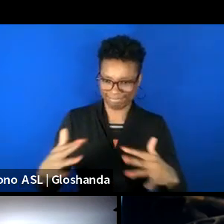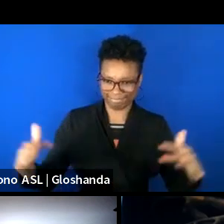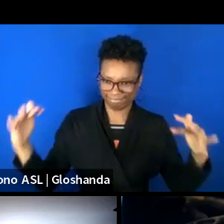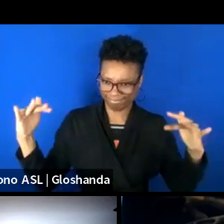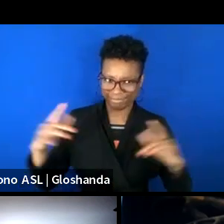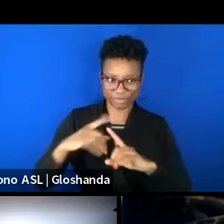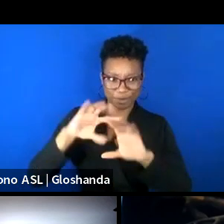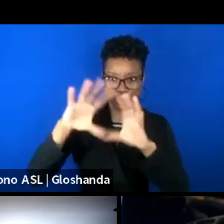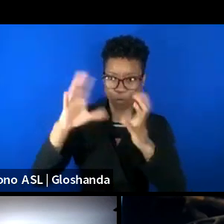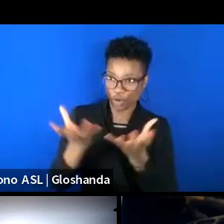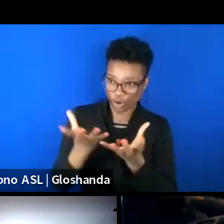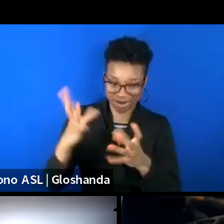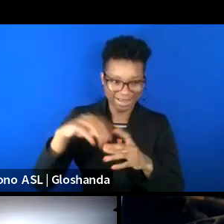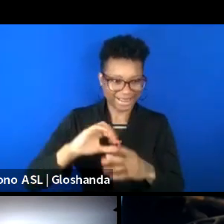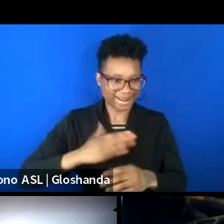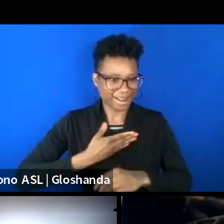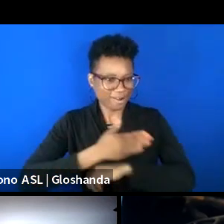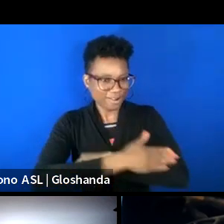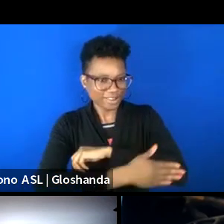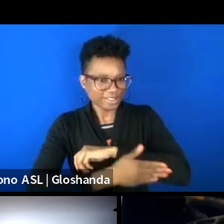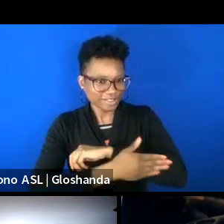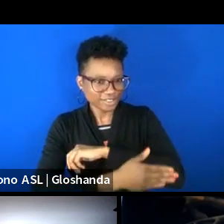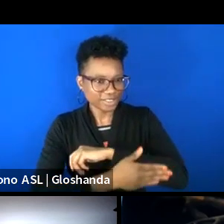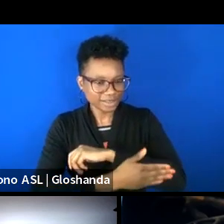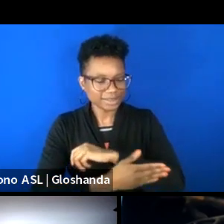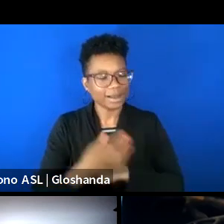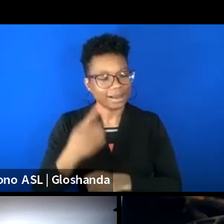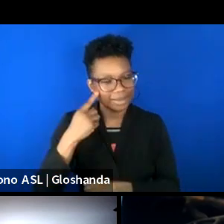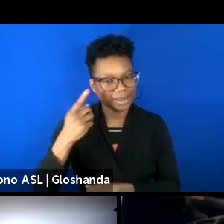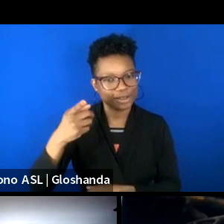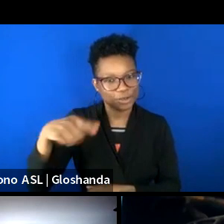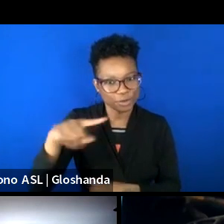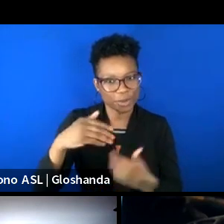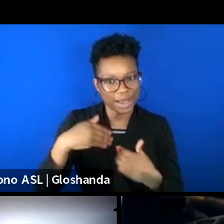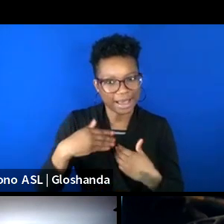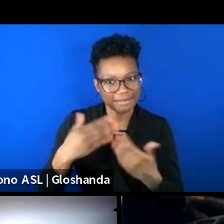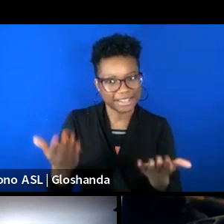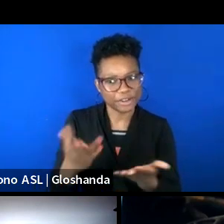and I think that you have that here in the United States too, to a degree,